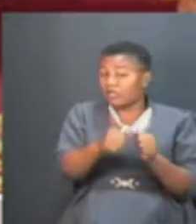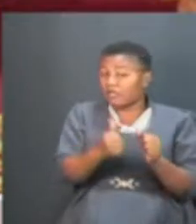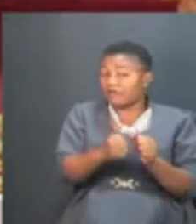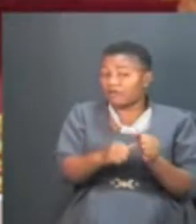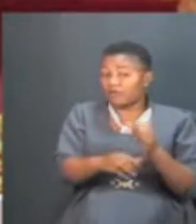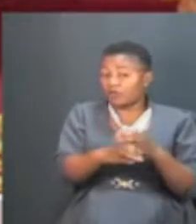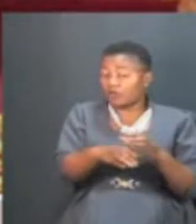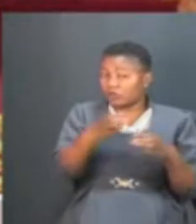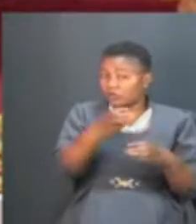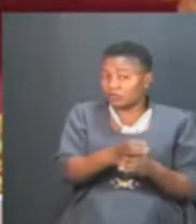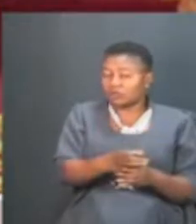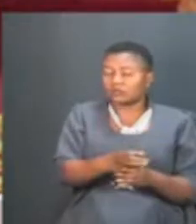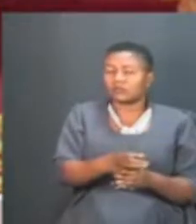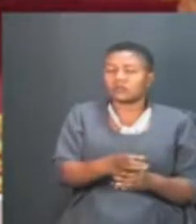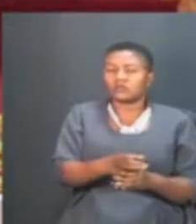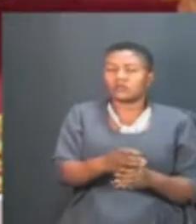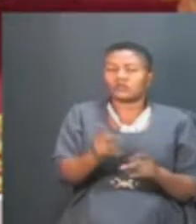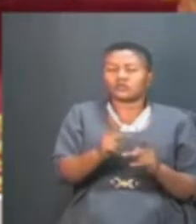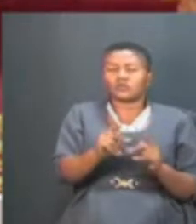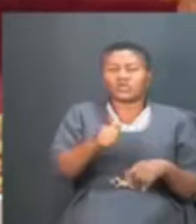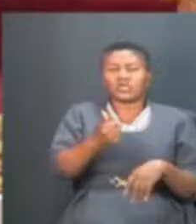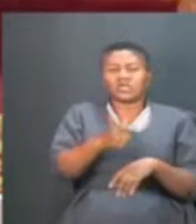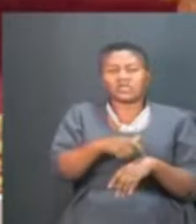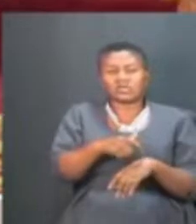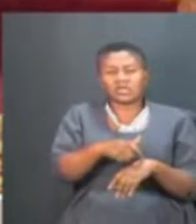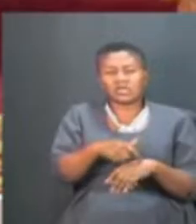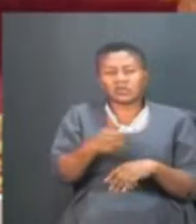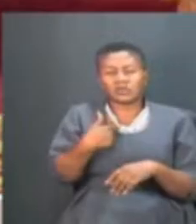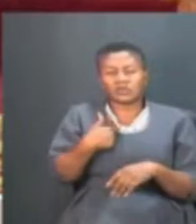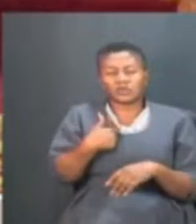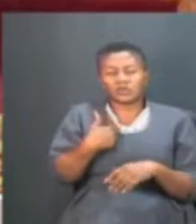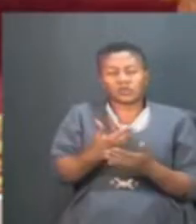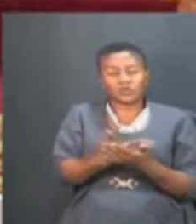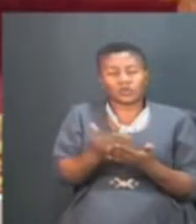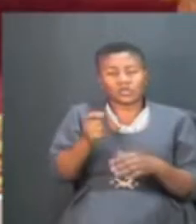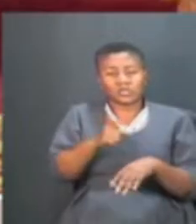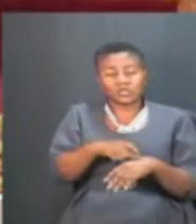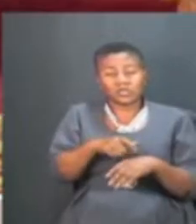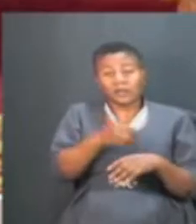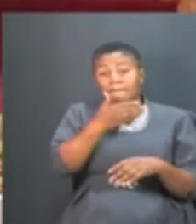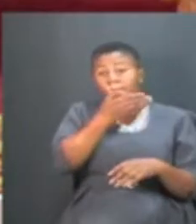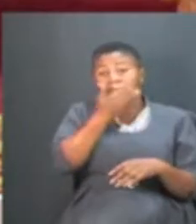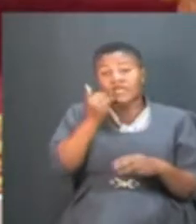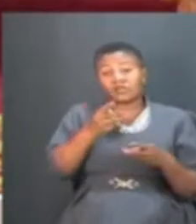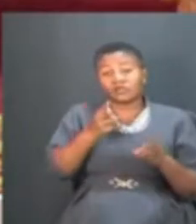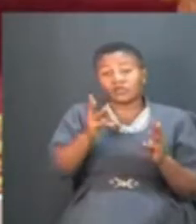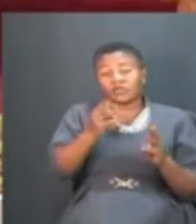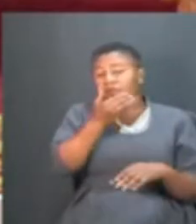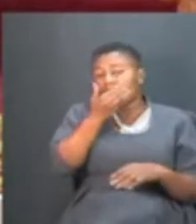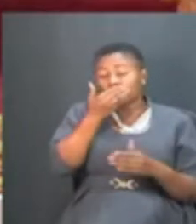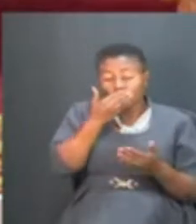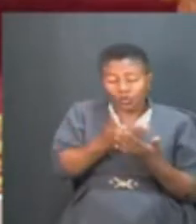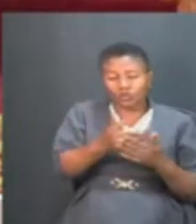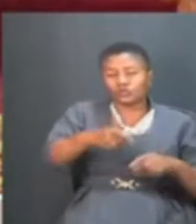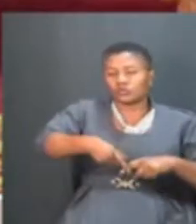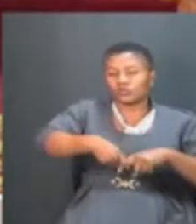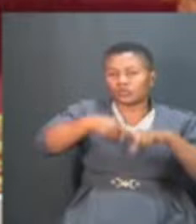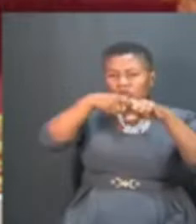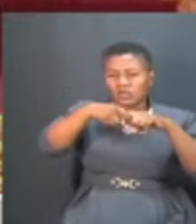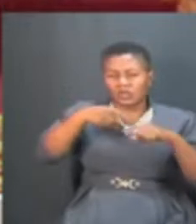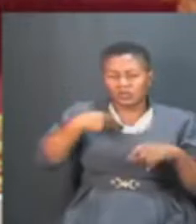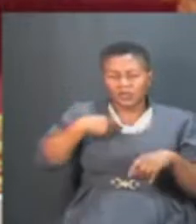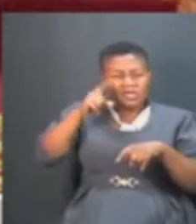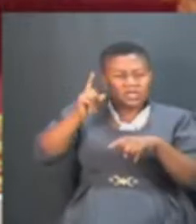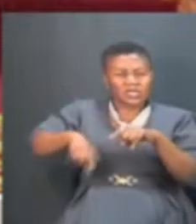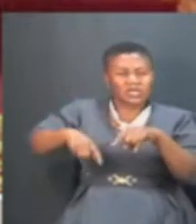all those provisions in the contract, the obvious thing is to terminate. But I cannot unilaterally terminate a contract if